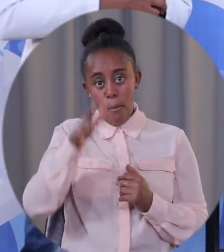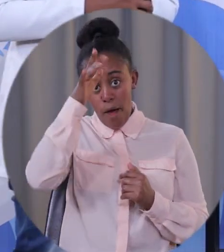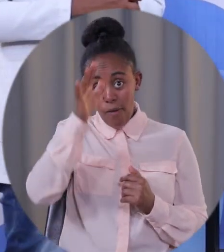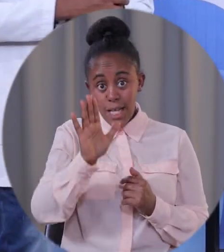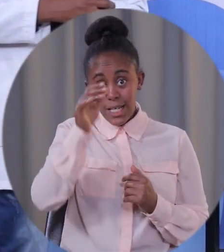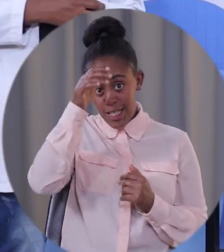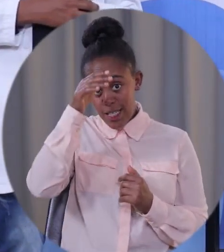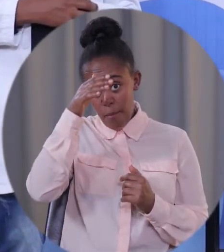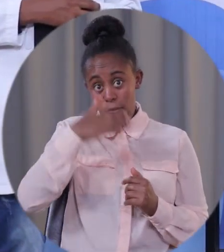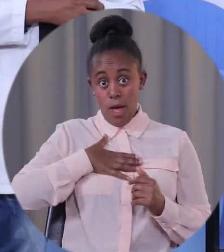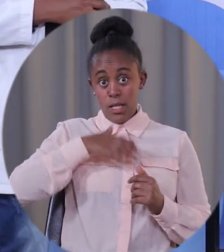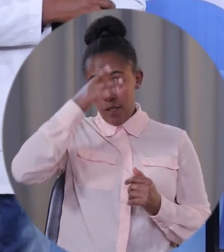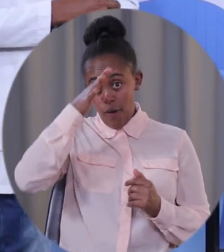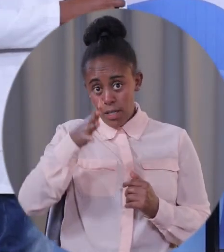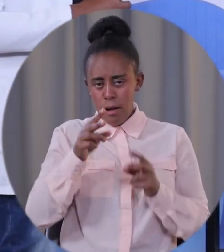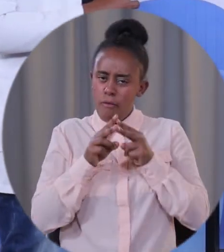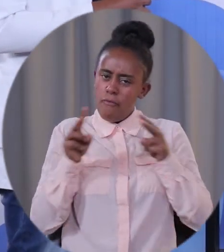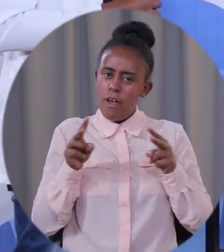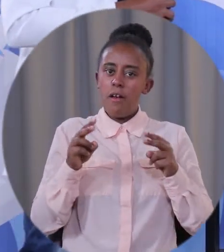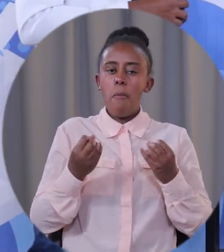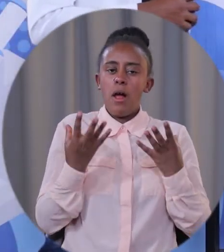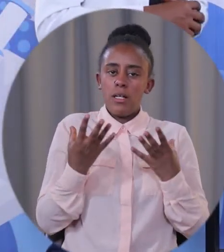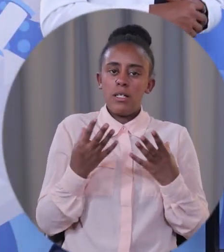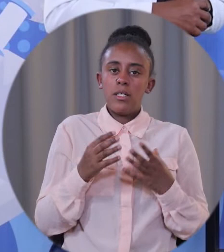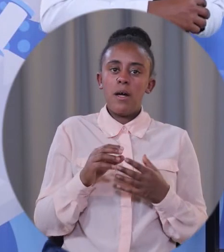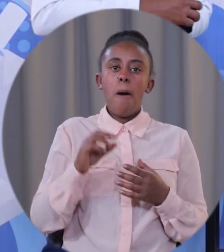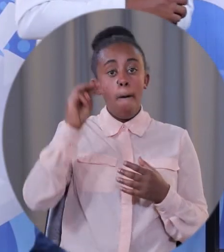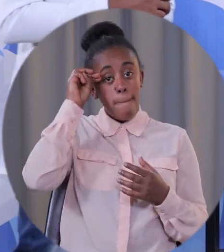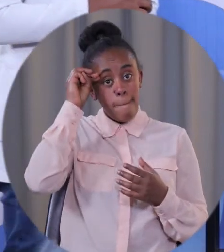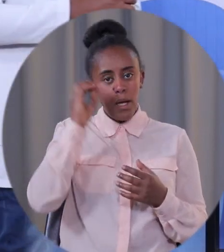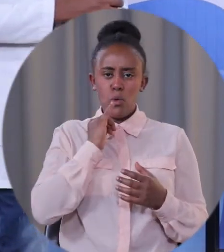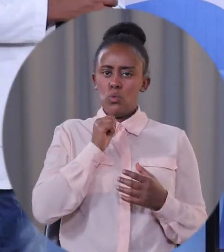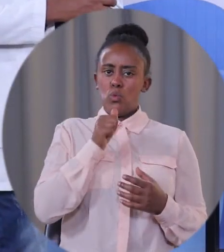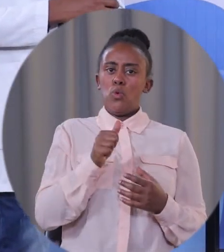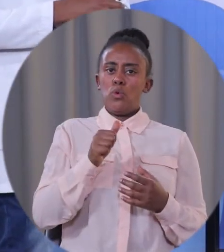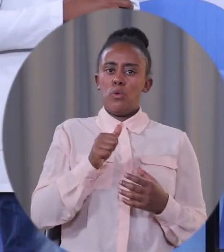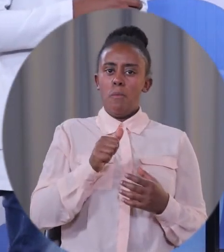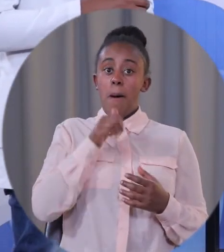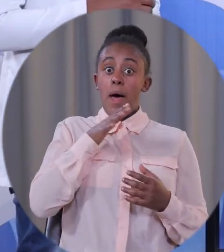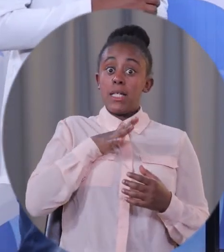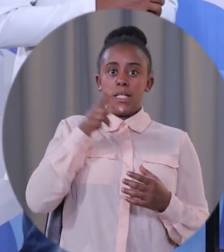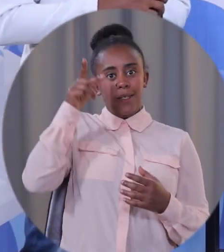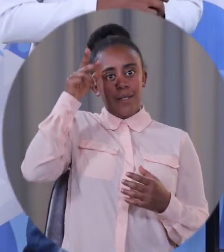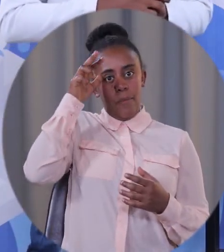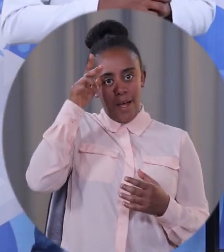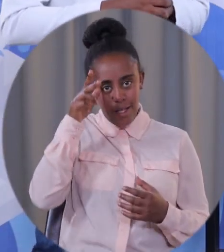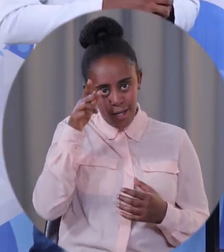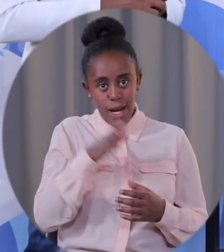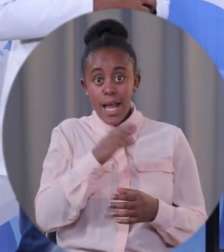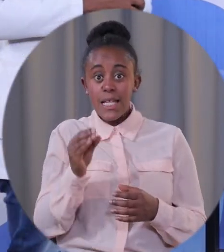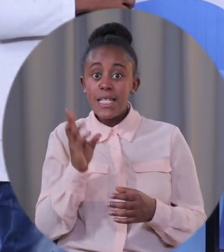father loves us very much. 5. Merit is not my mother's brother. And